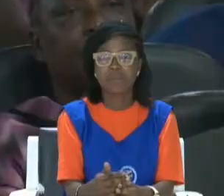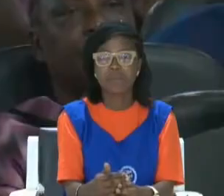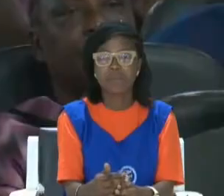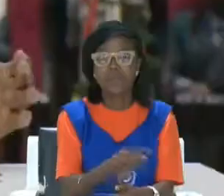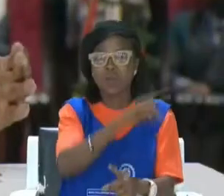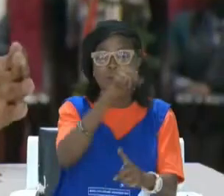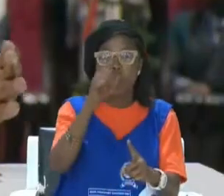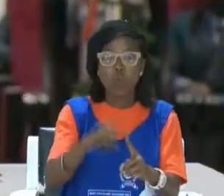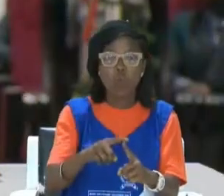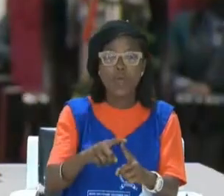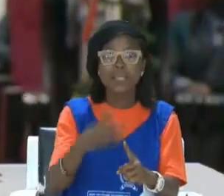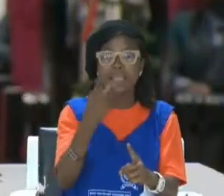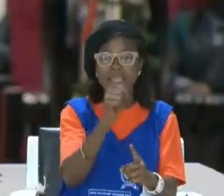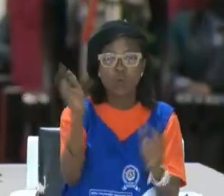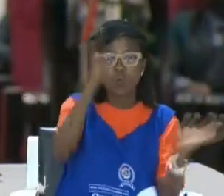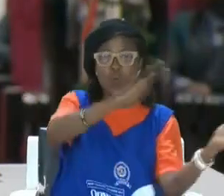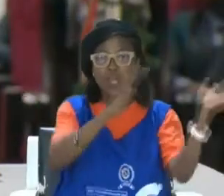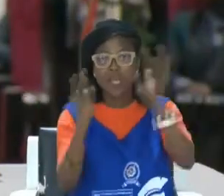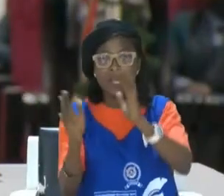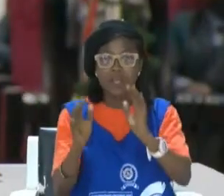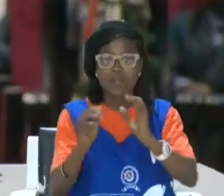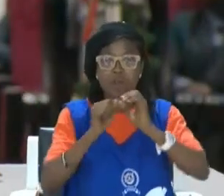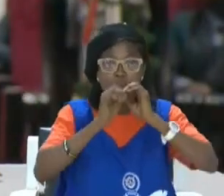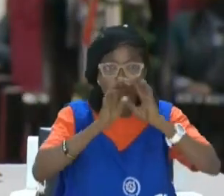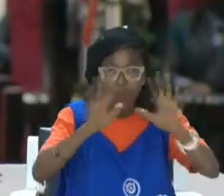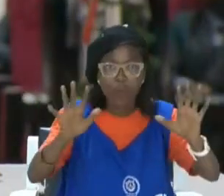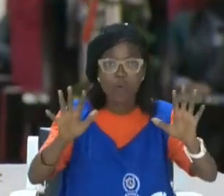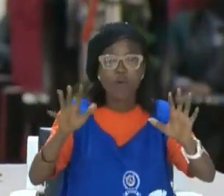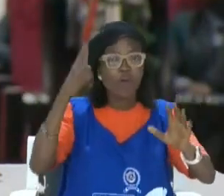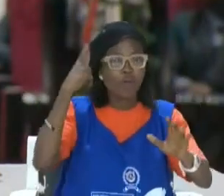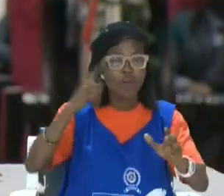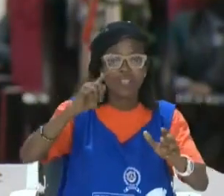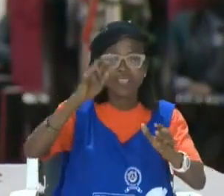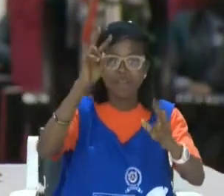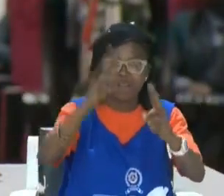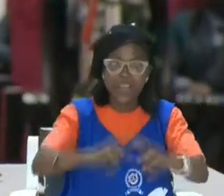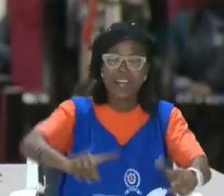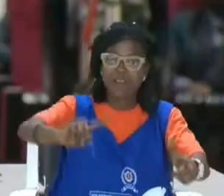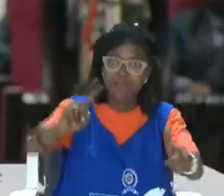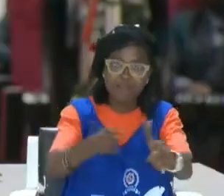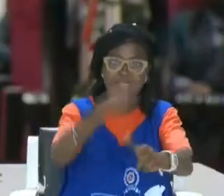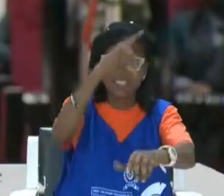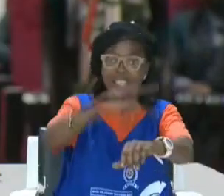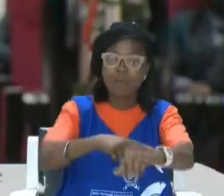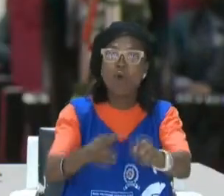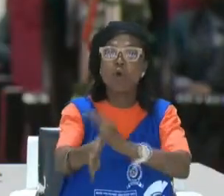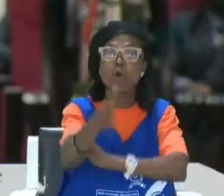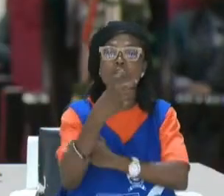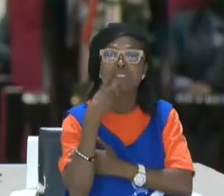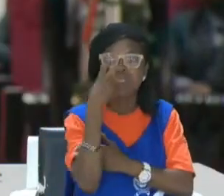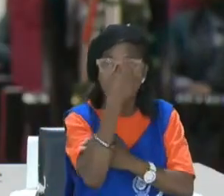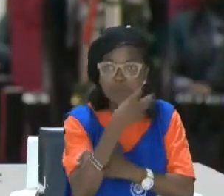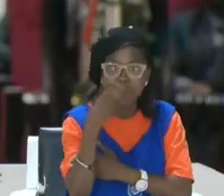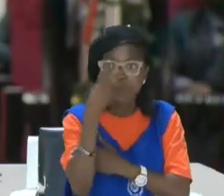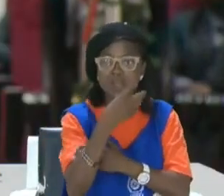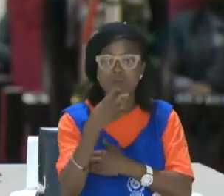When the wind blew the very first time, God spoke. And all he has to do is